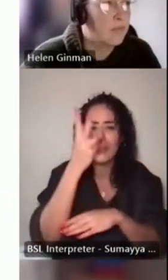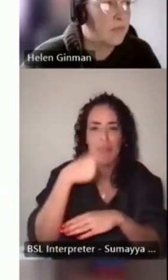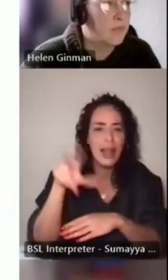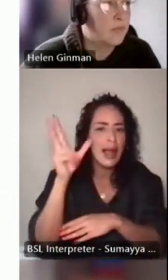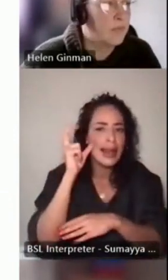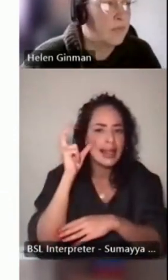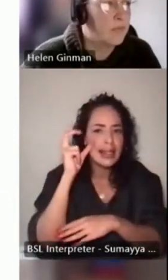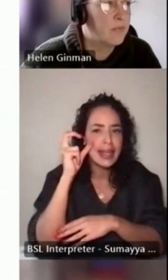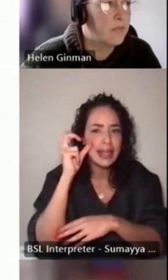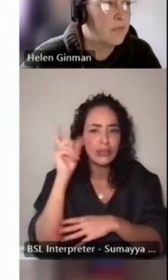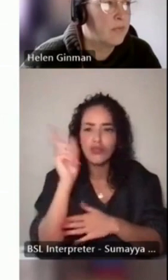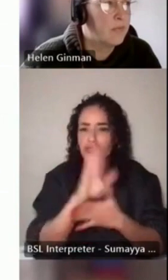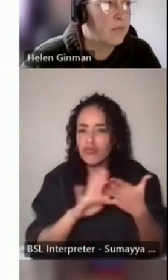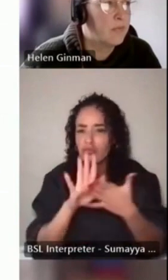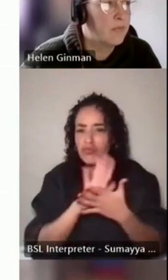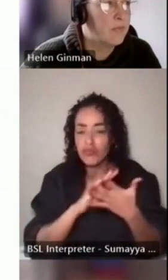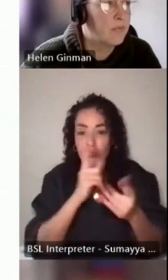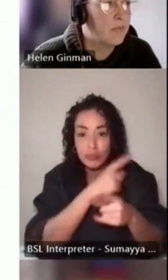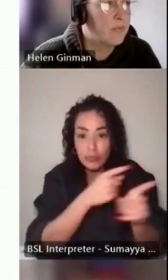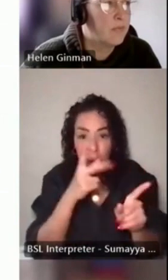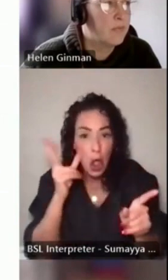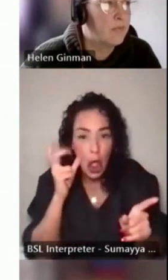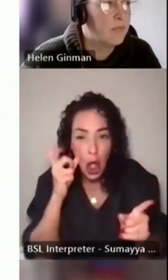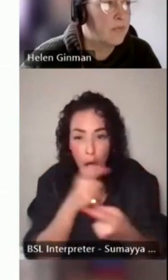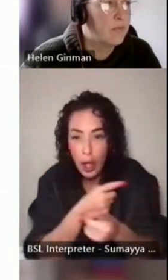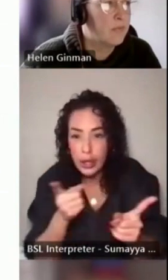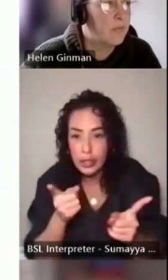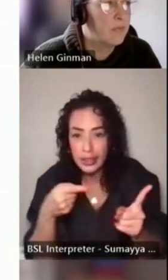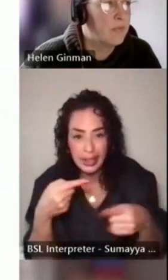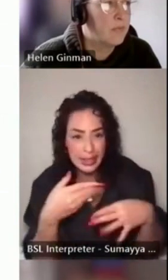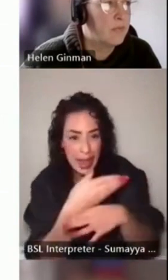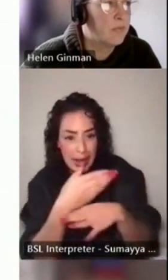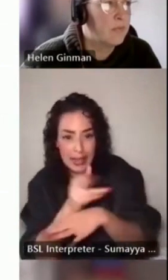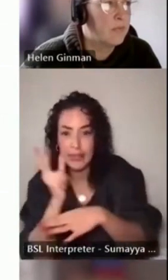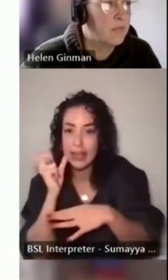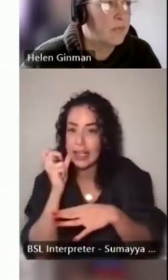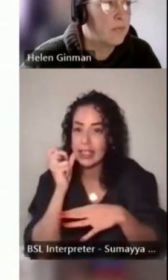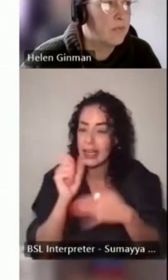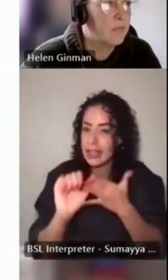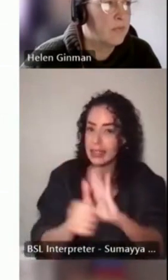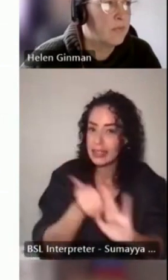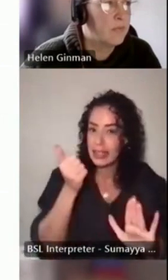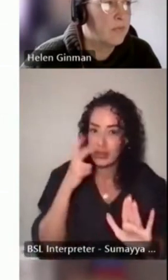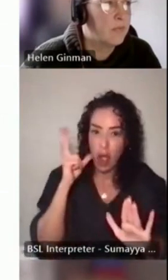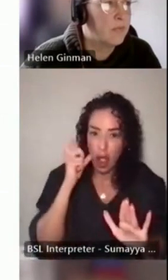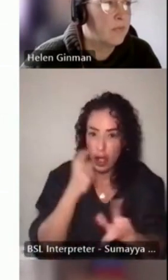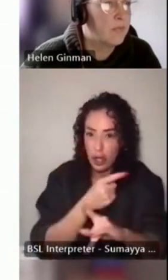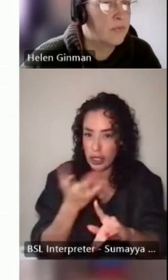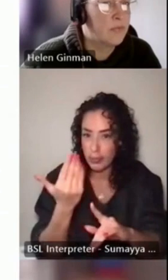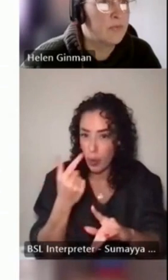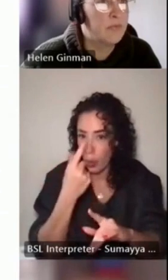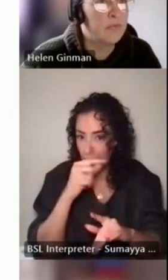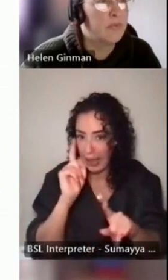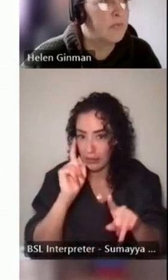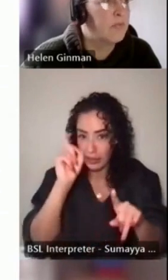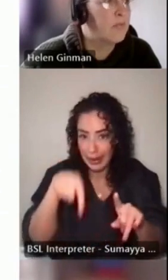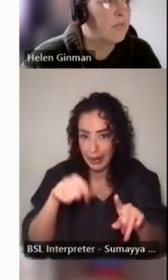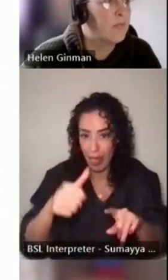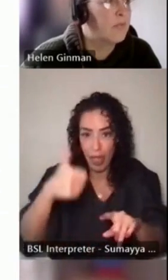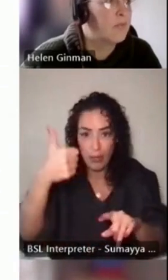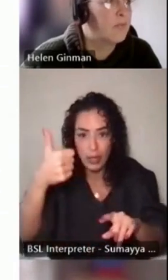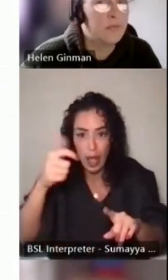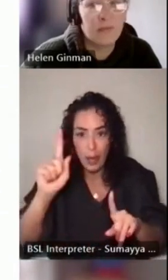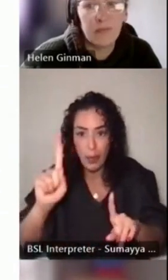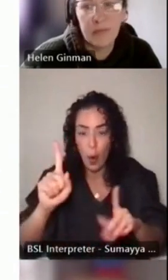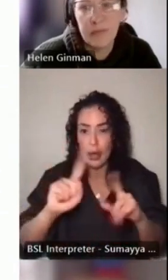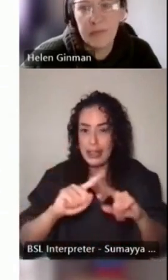So have people heard of any of these active listening skills before? You can give me a thumbs up or